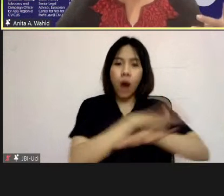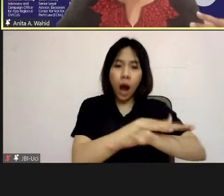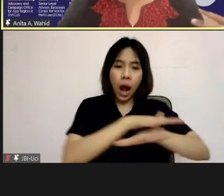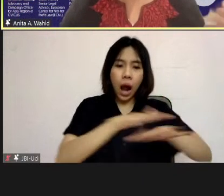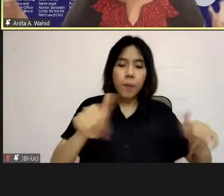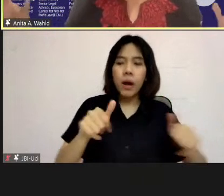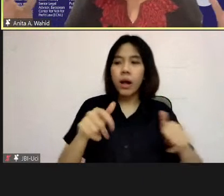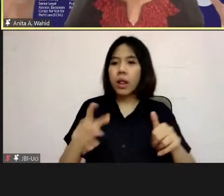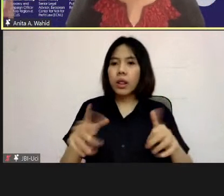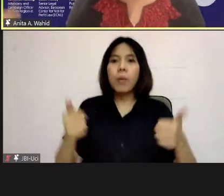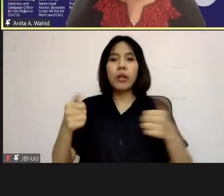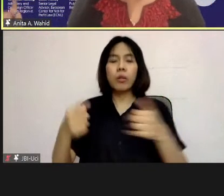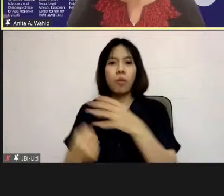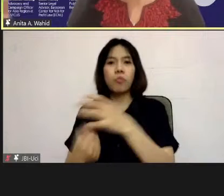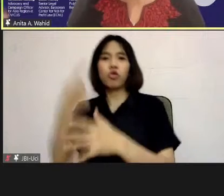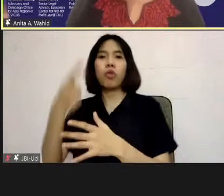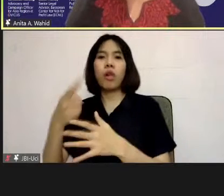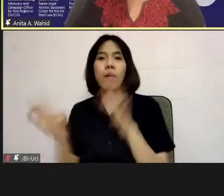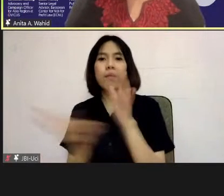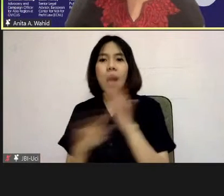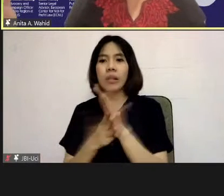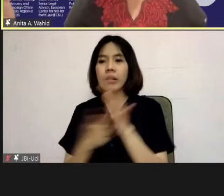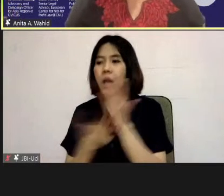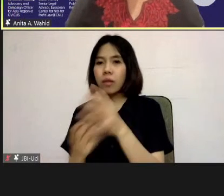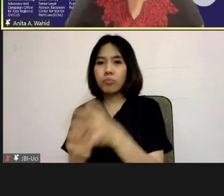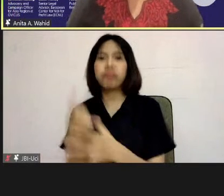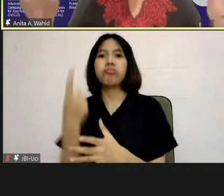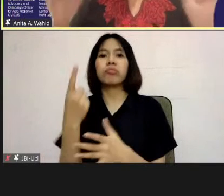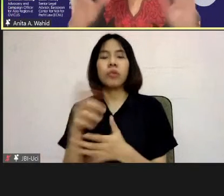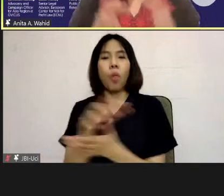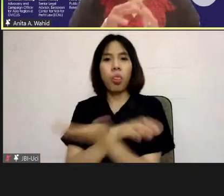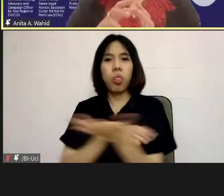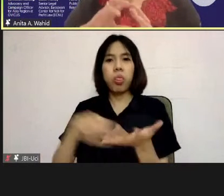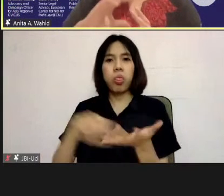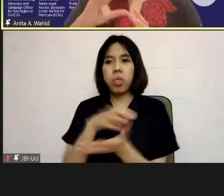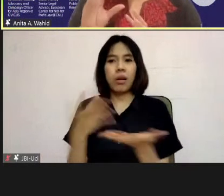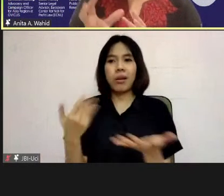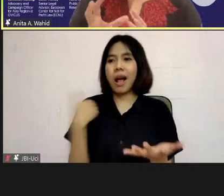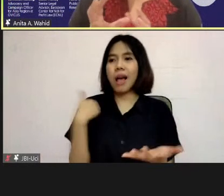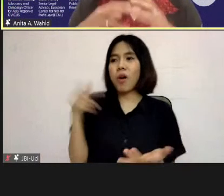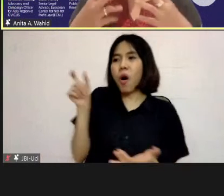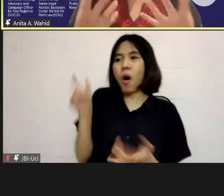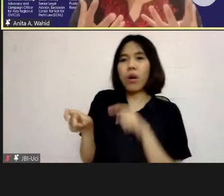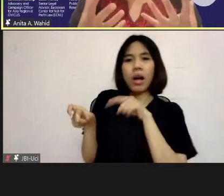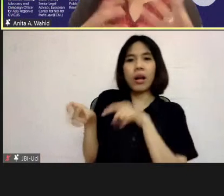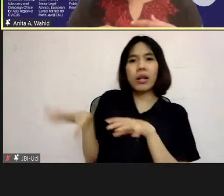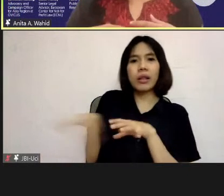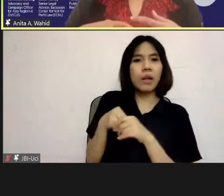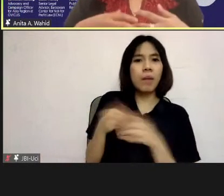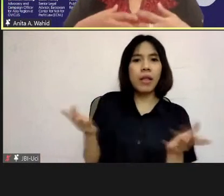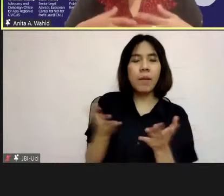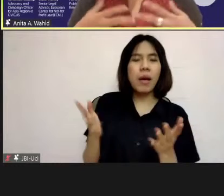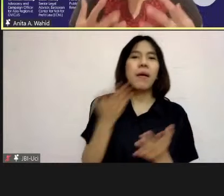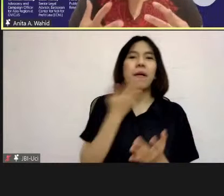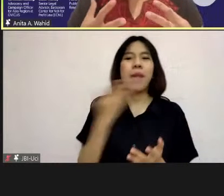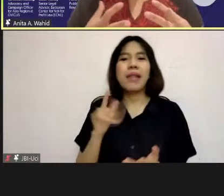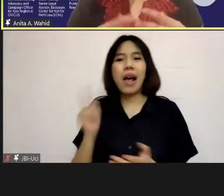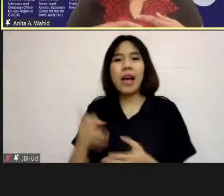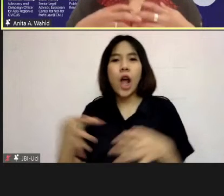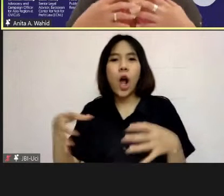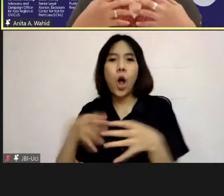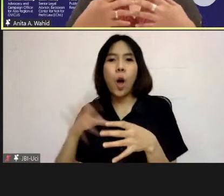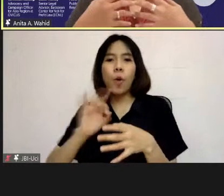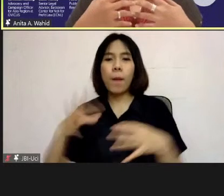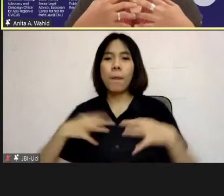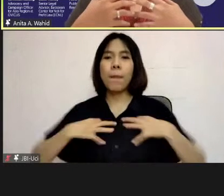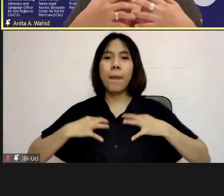massively chaos. There's a certain chaos. There's a certain riot happens. We cannot see the source, but it's happening. It